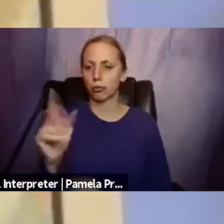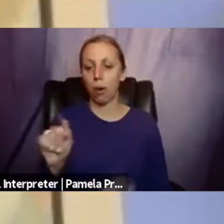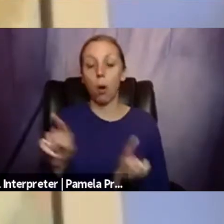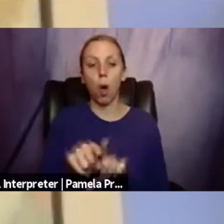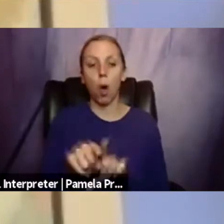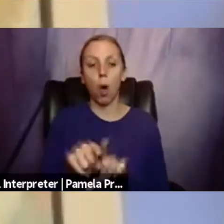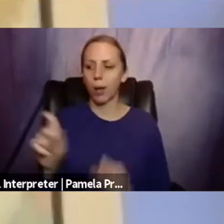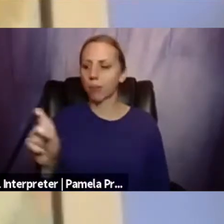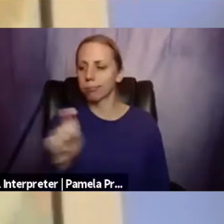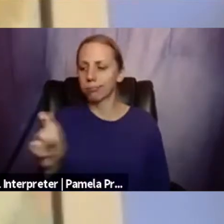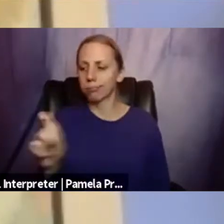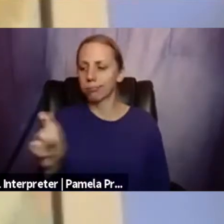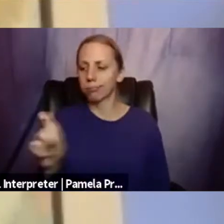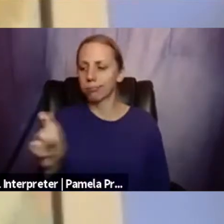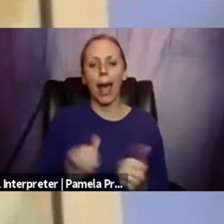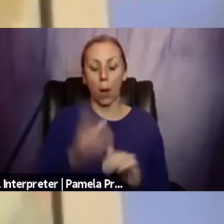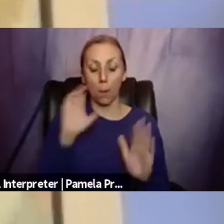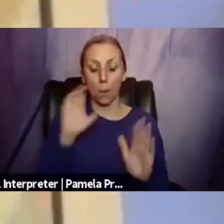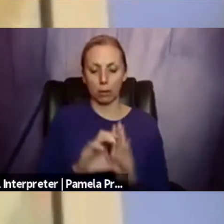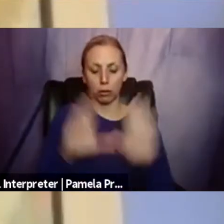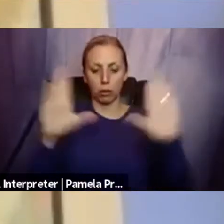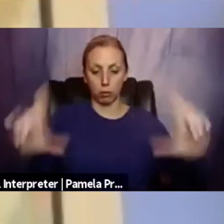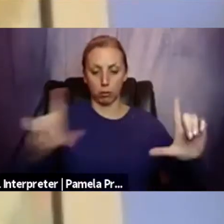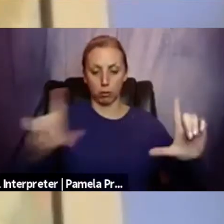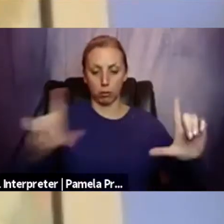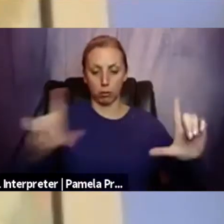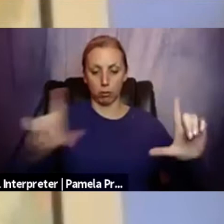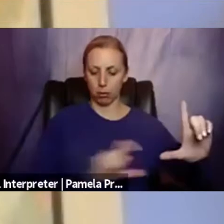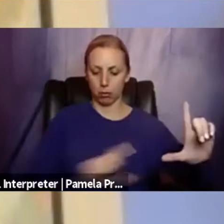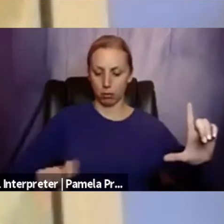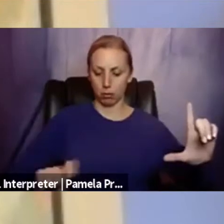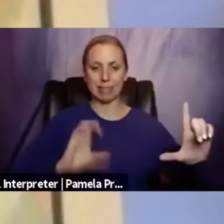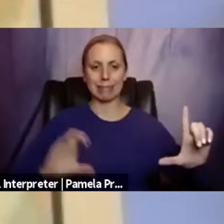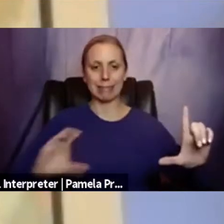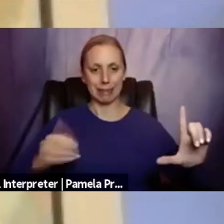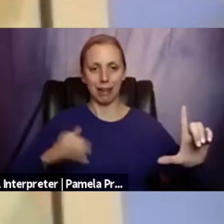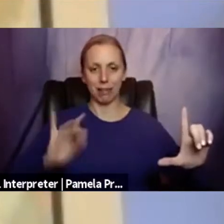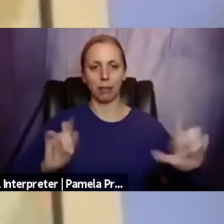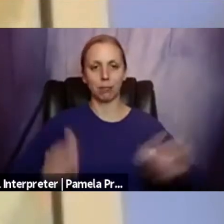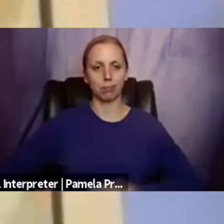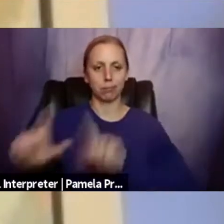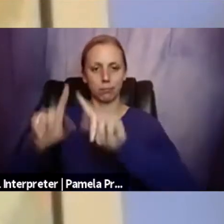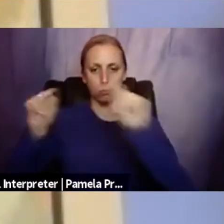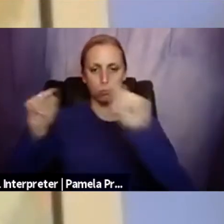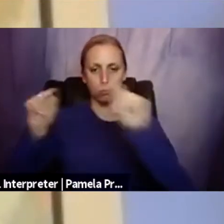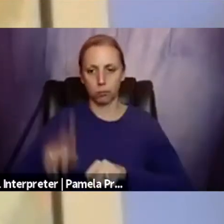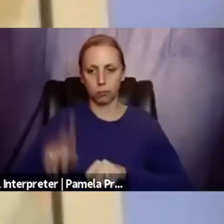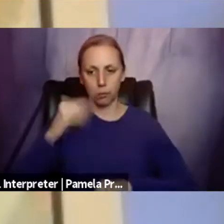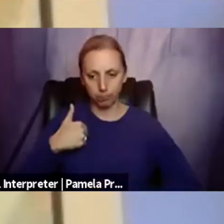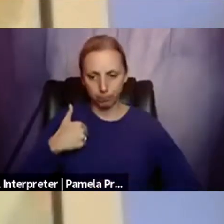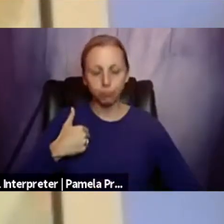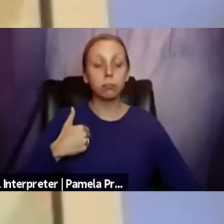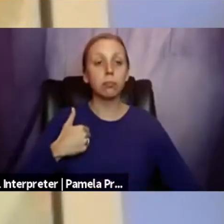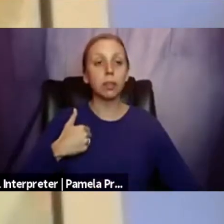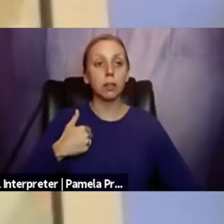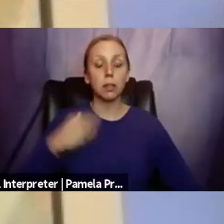on using the CC icon on your Zoom menu bar. Speakers will visually describe themselves, and we will also post